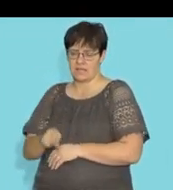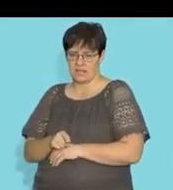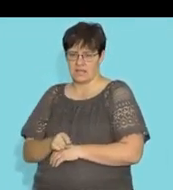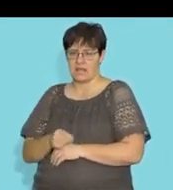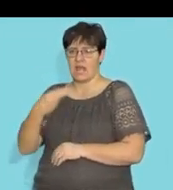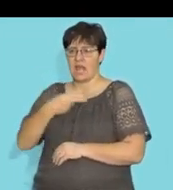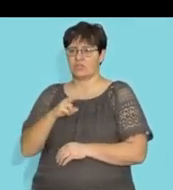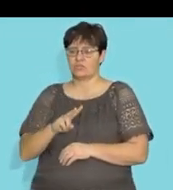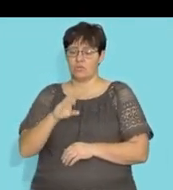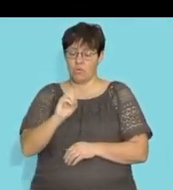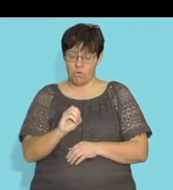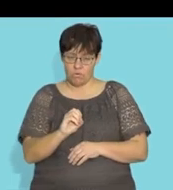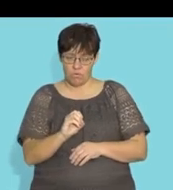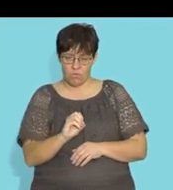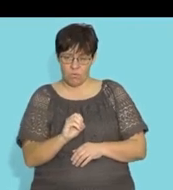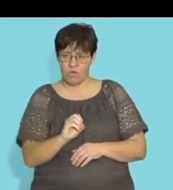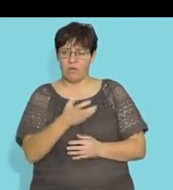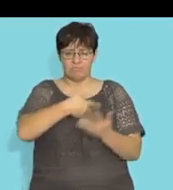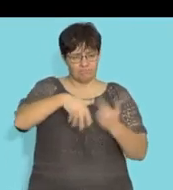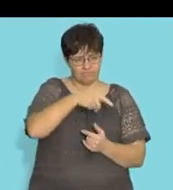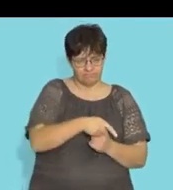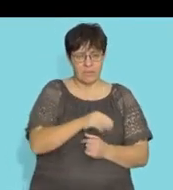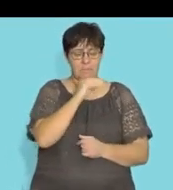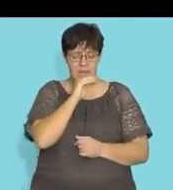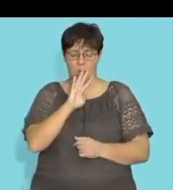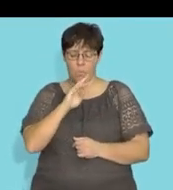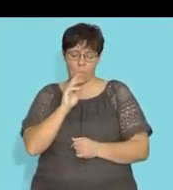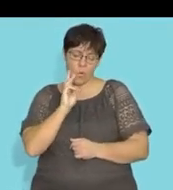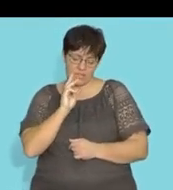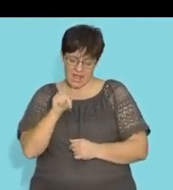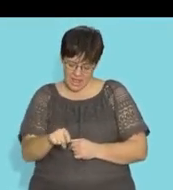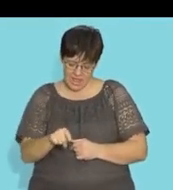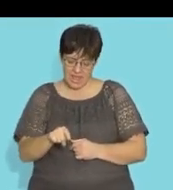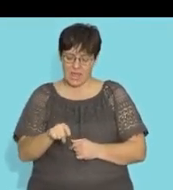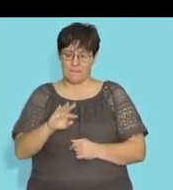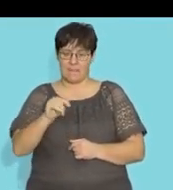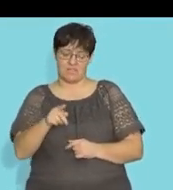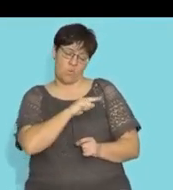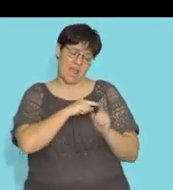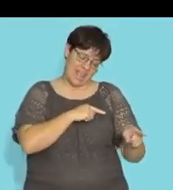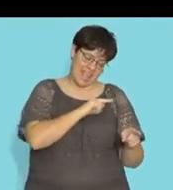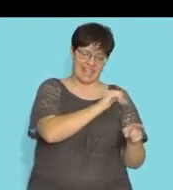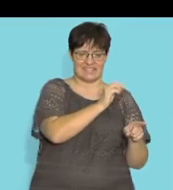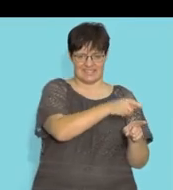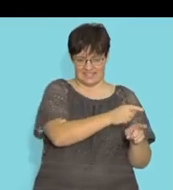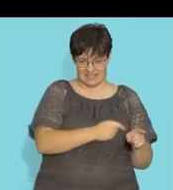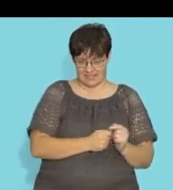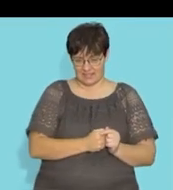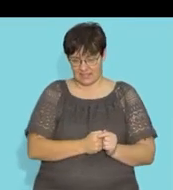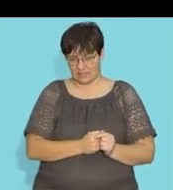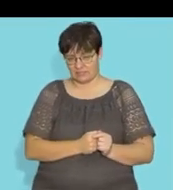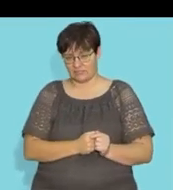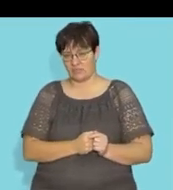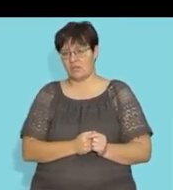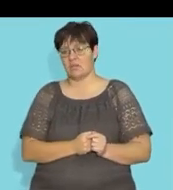and hydrochloric acid is an acid, it simply means that water is our base here. So we also